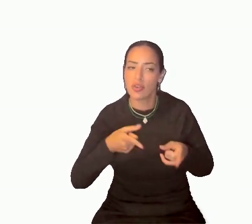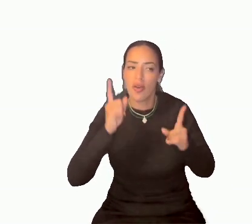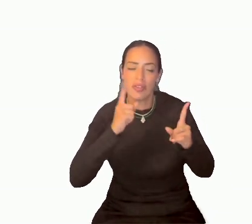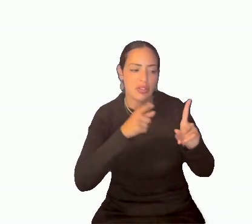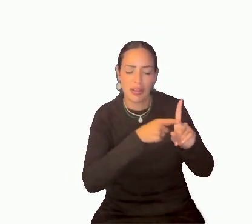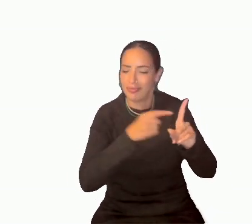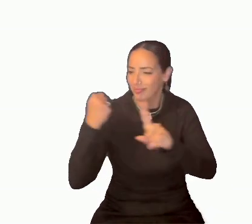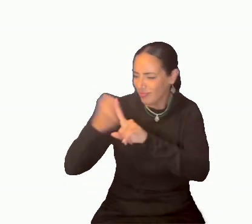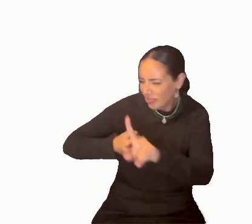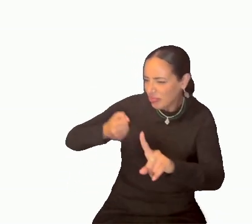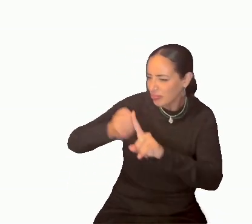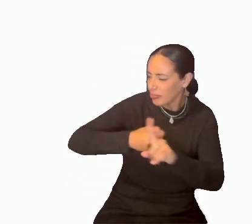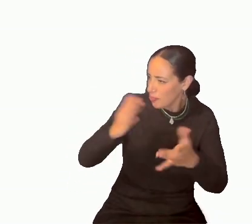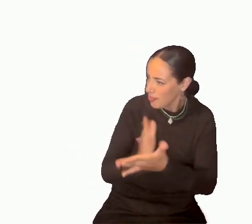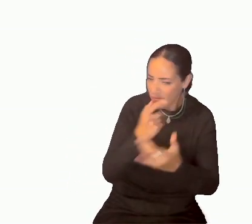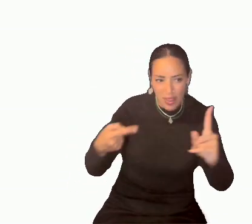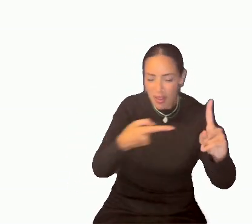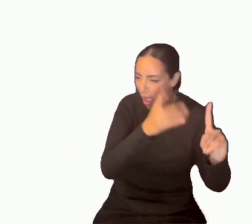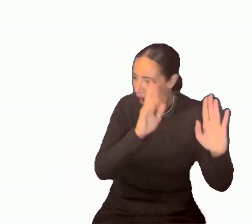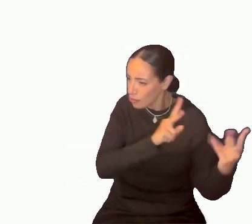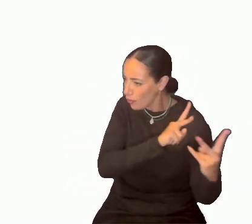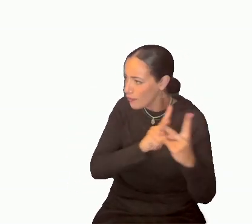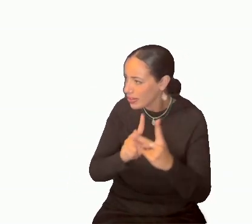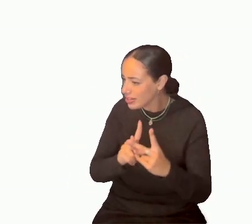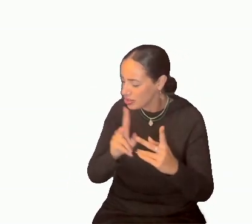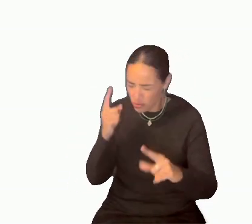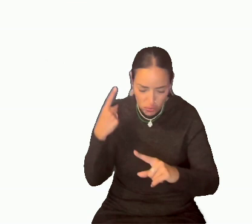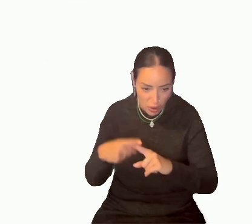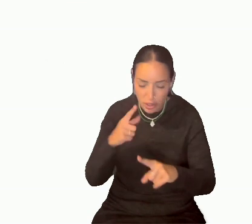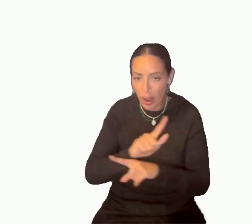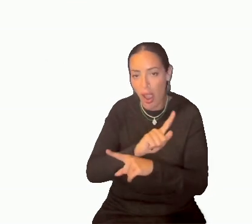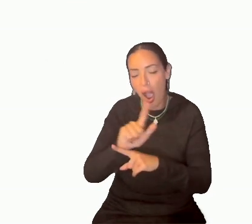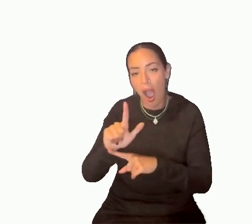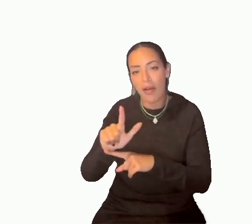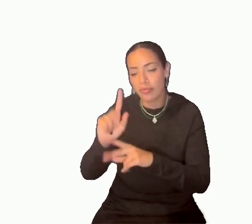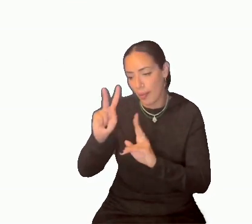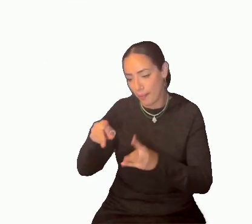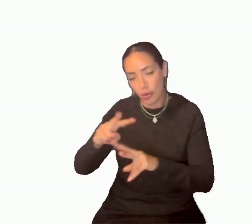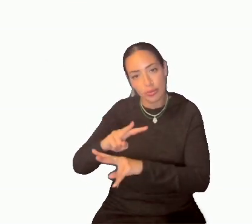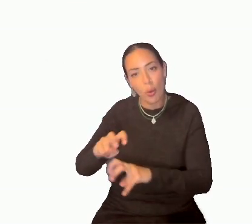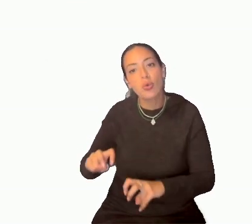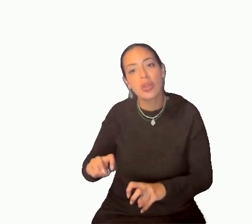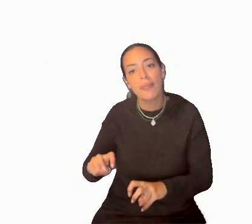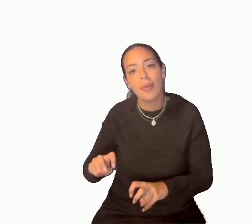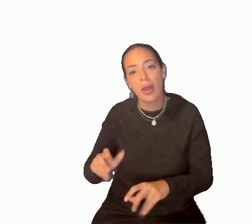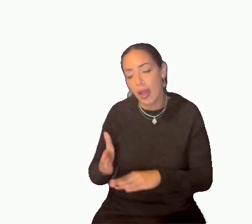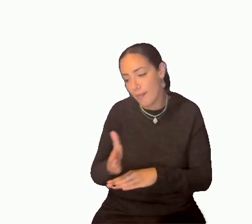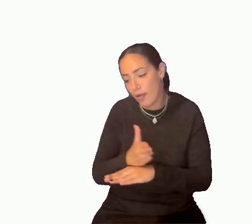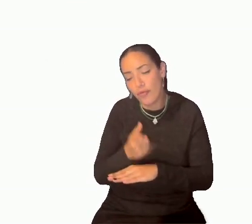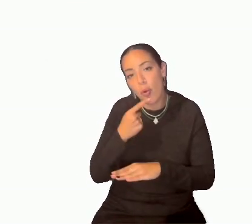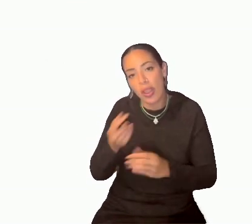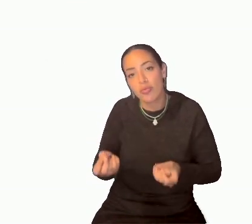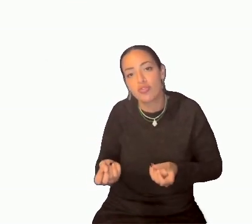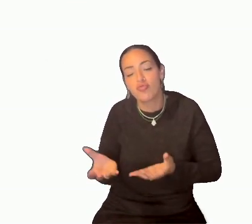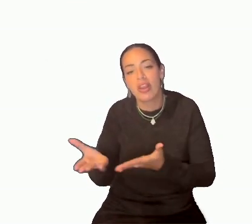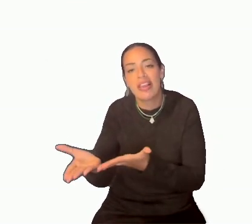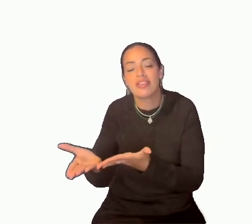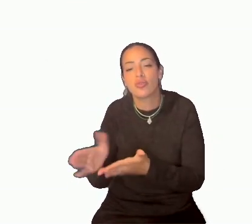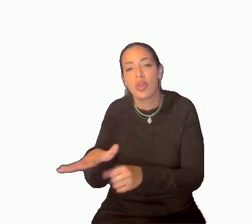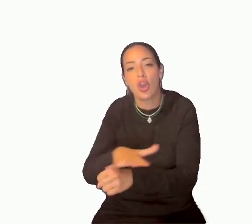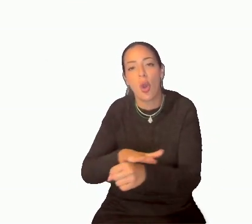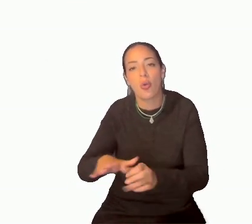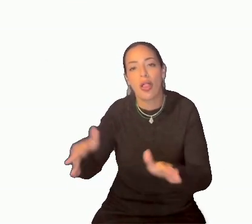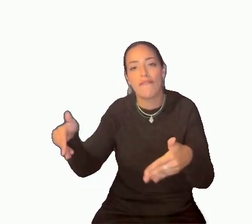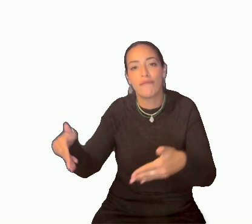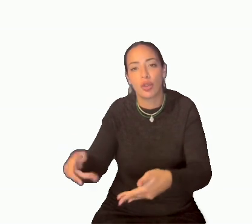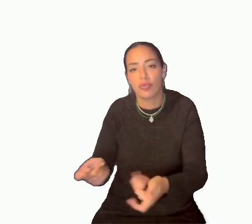to ensure that she was able to see him immediately after the post-mortem had taken place, prior to him being released to the local funeral directors.